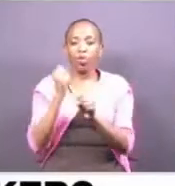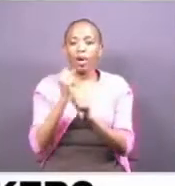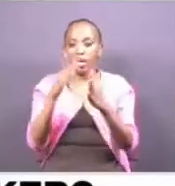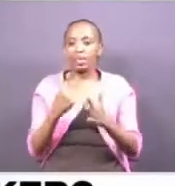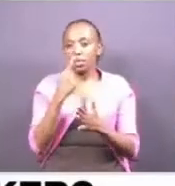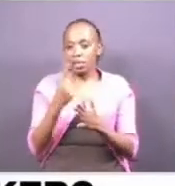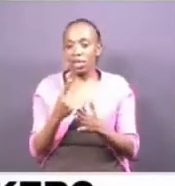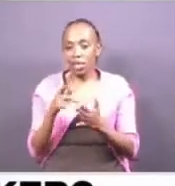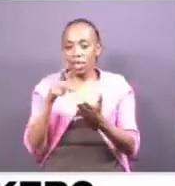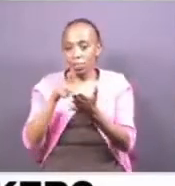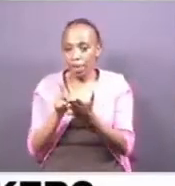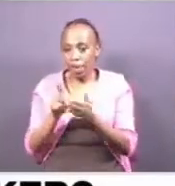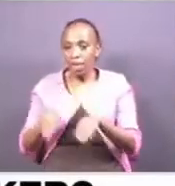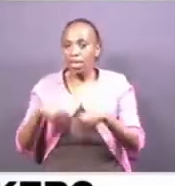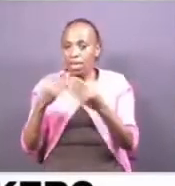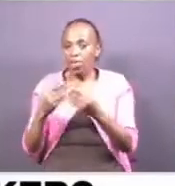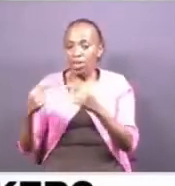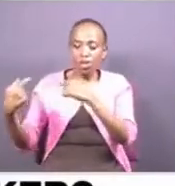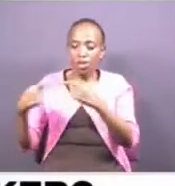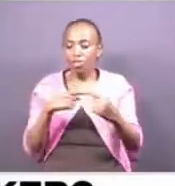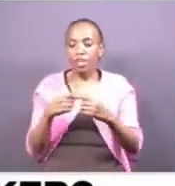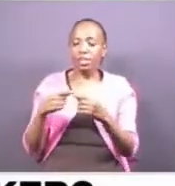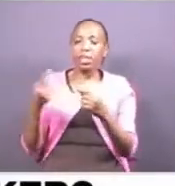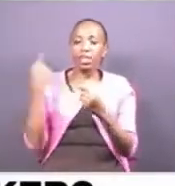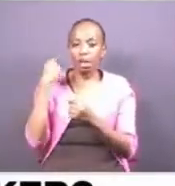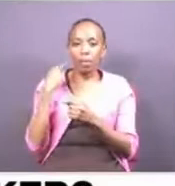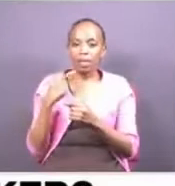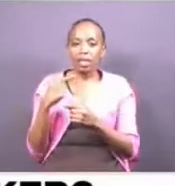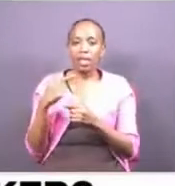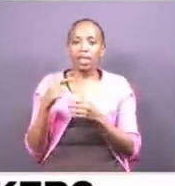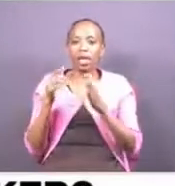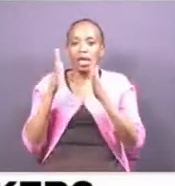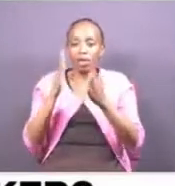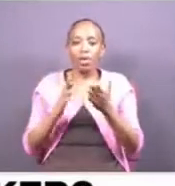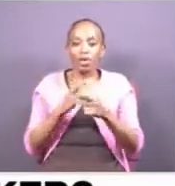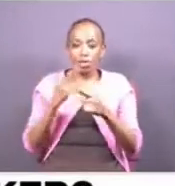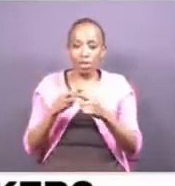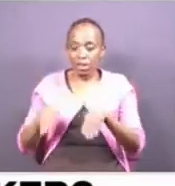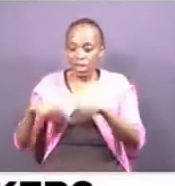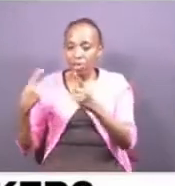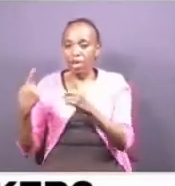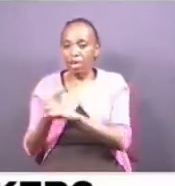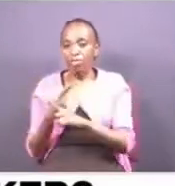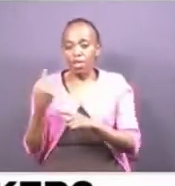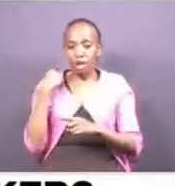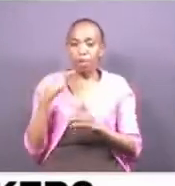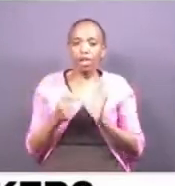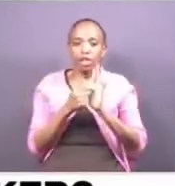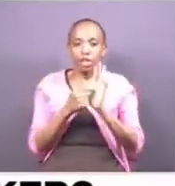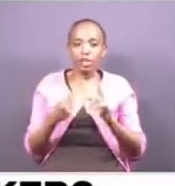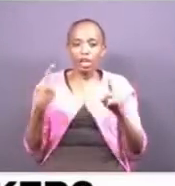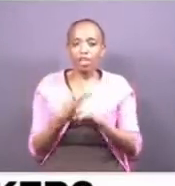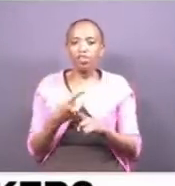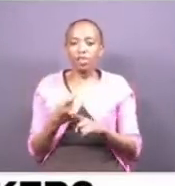that the payroll unit is providing two conflicting figures, with the human resource unit providing another figure, which shows a difference of